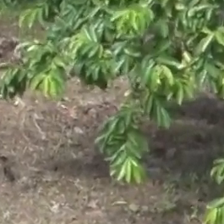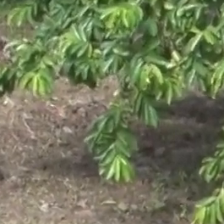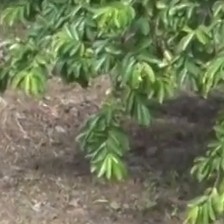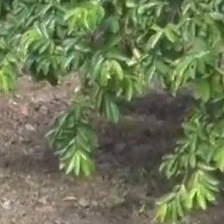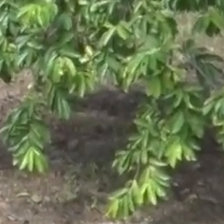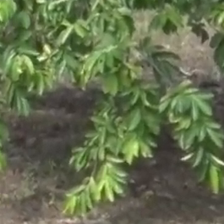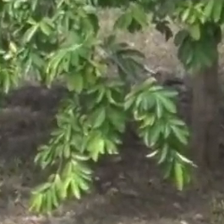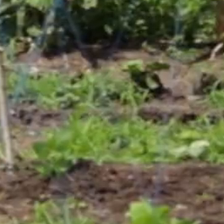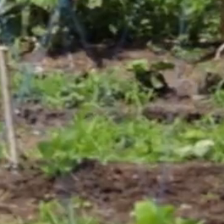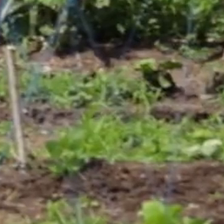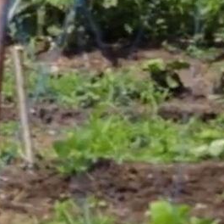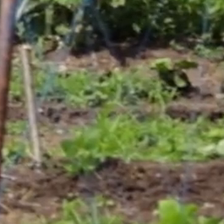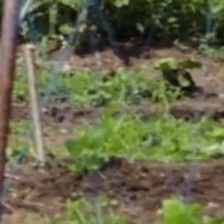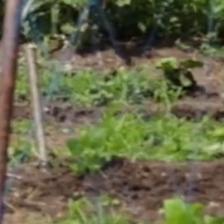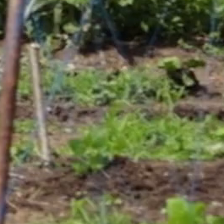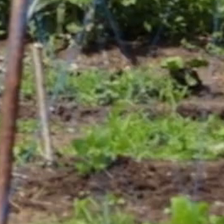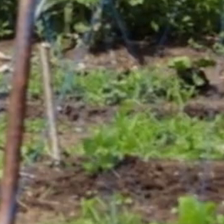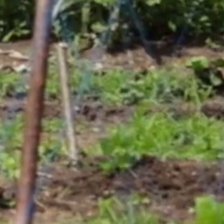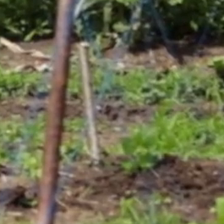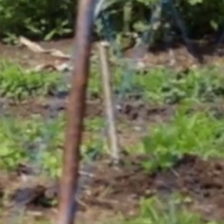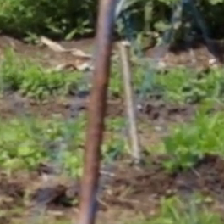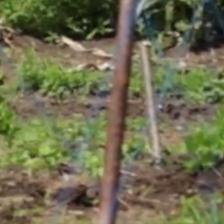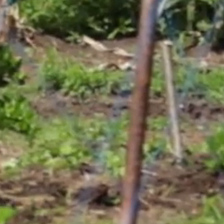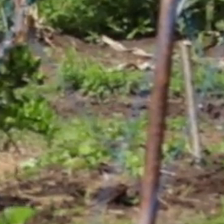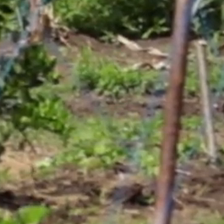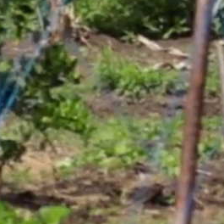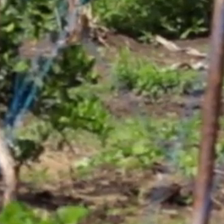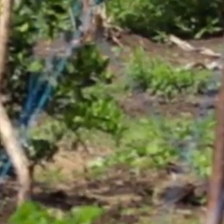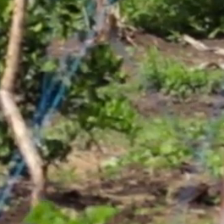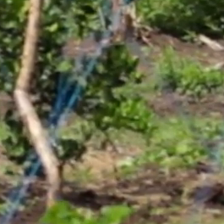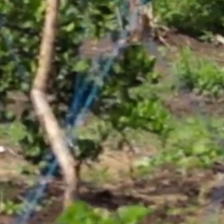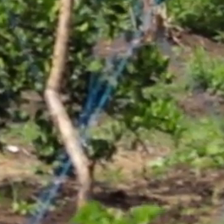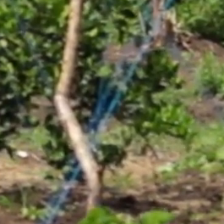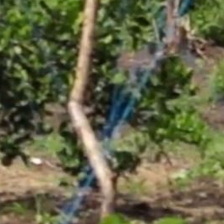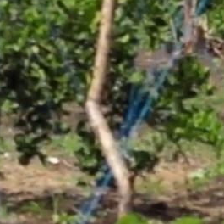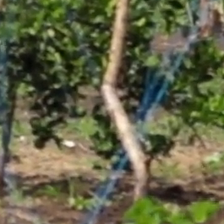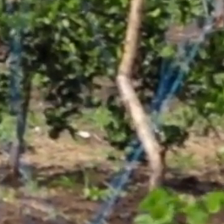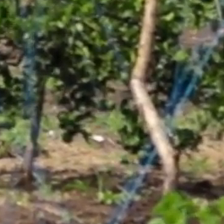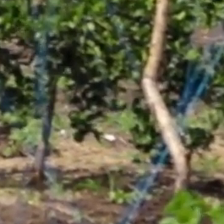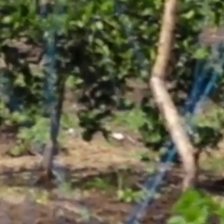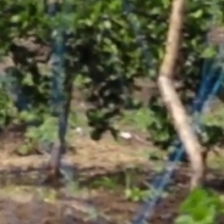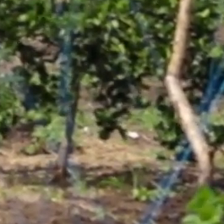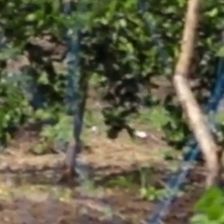efficient use of land and natural resources were promoted to build resilience to climate change.